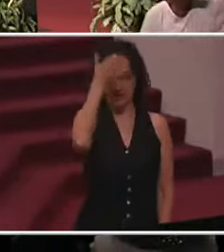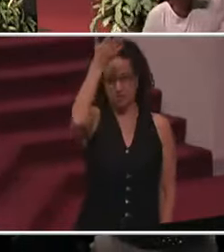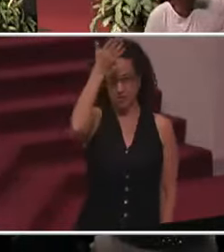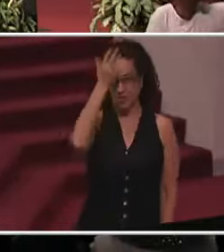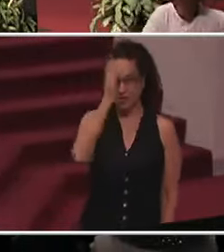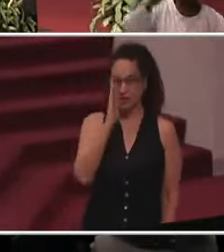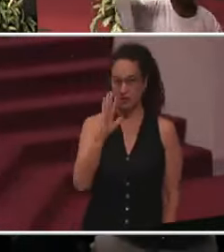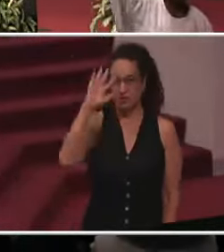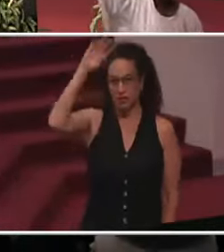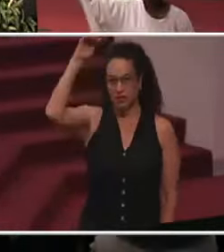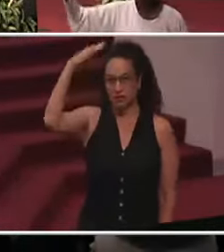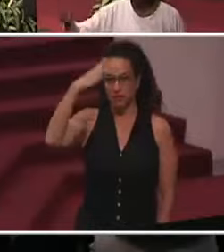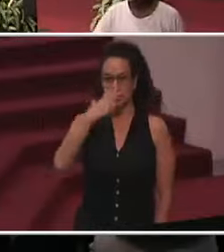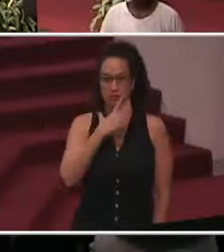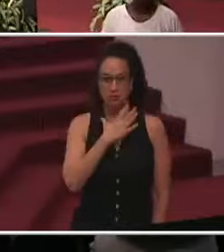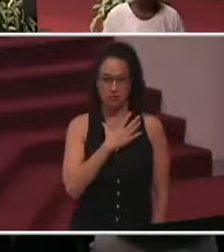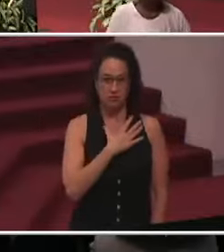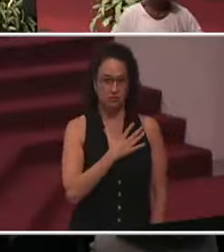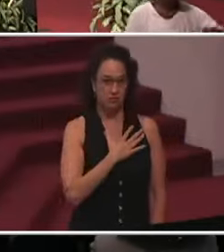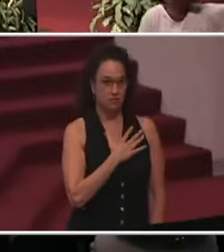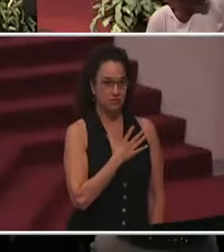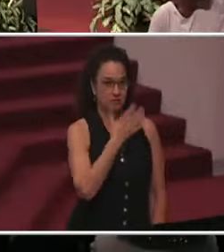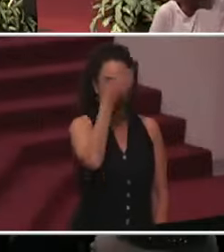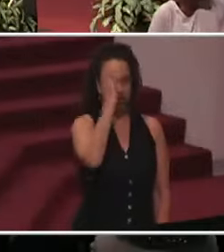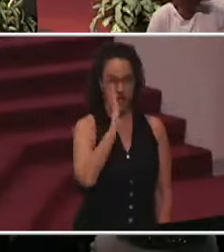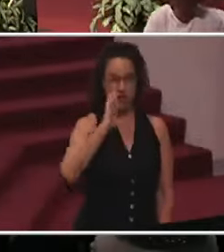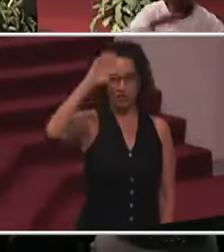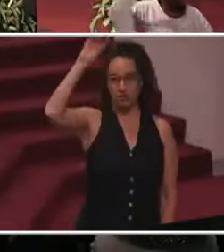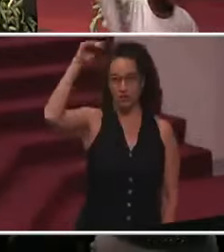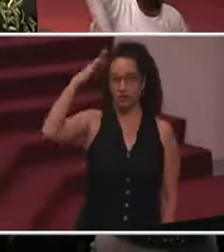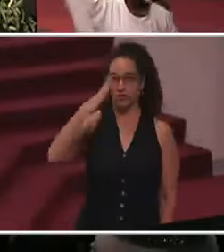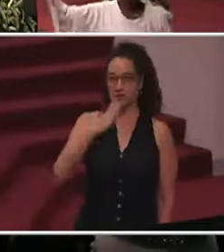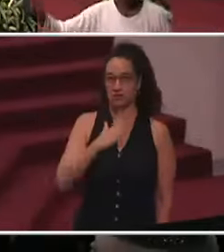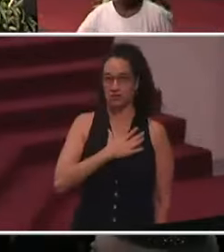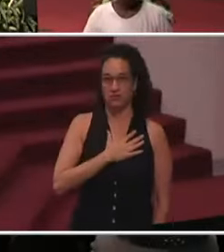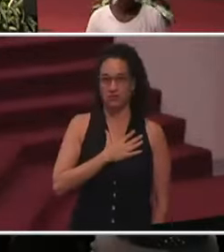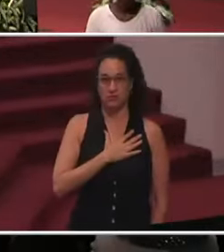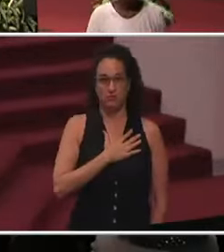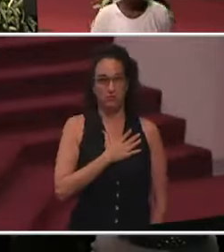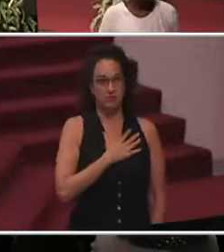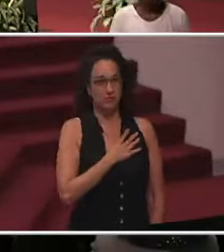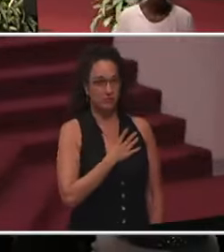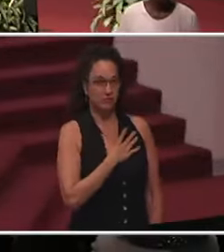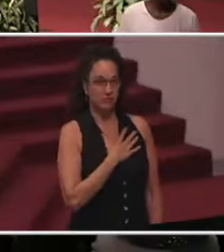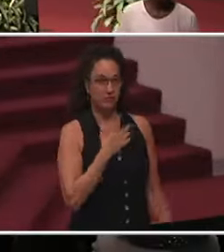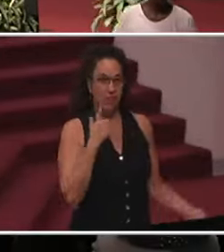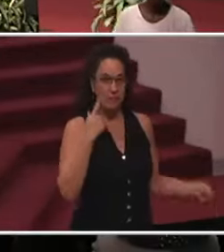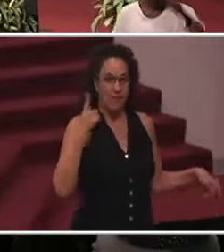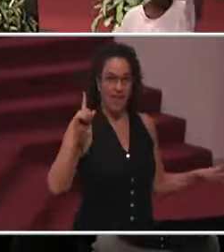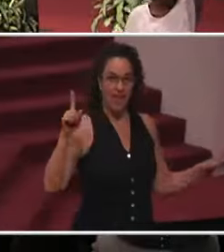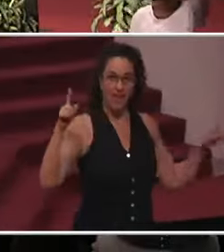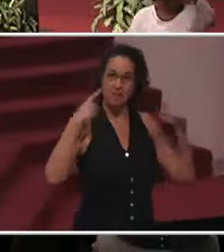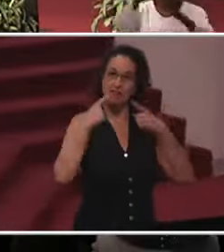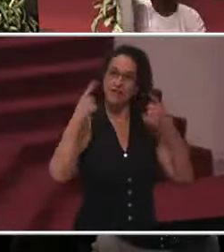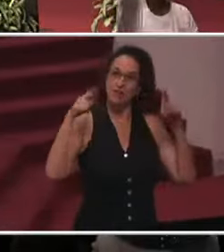God's grace. It's amazing grace. God's grace. I've made it this far.